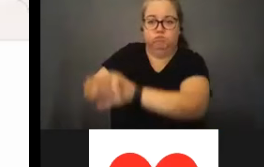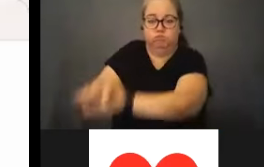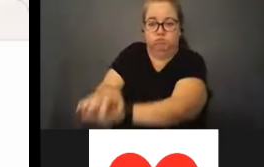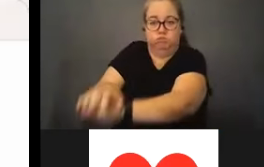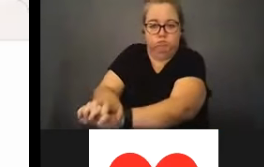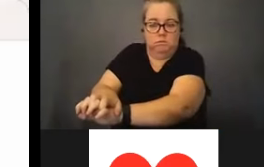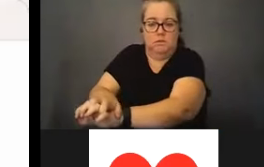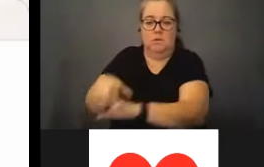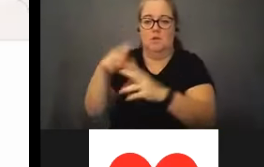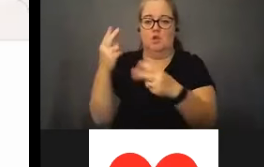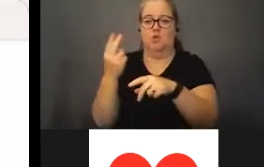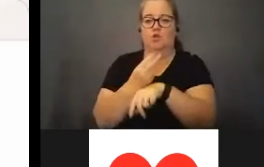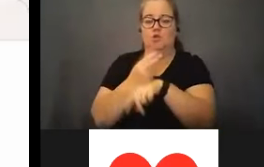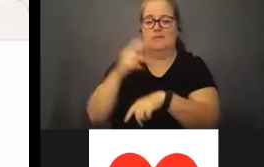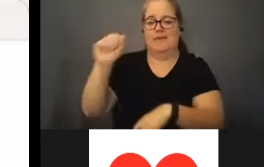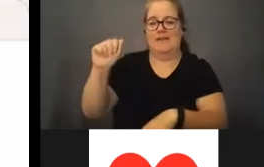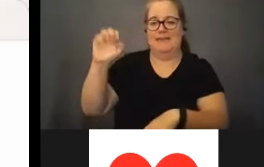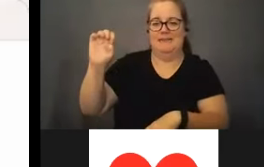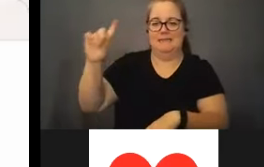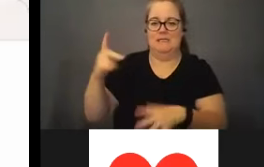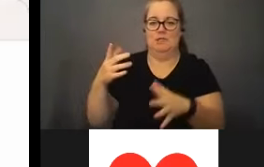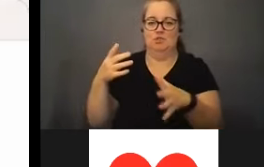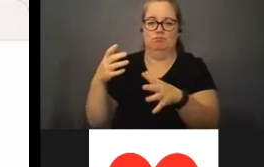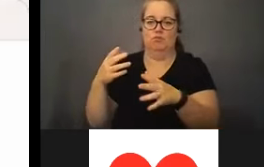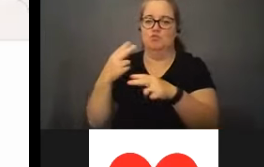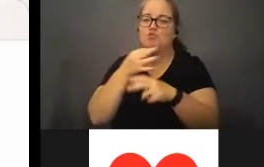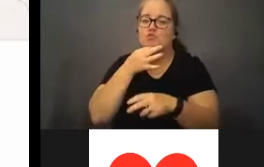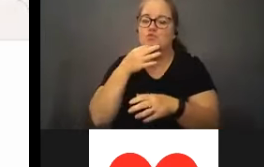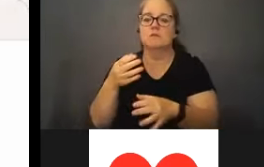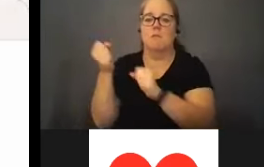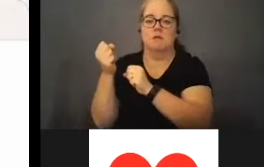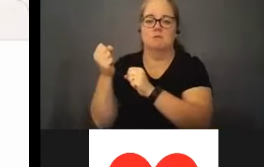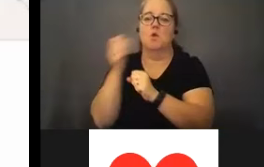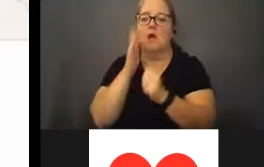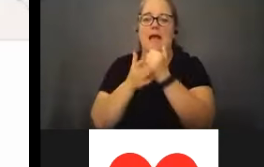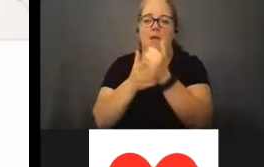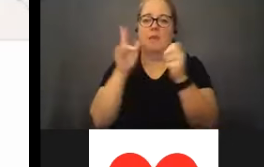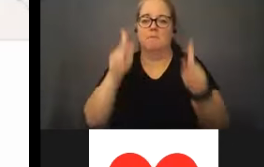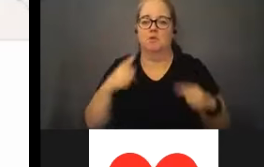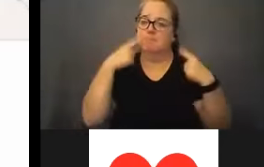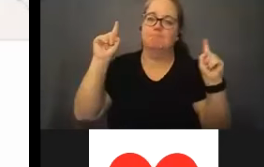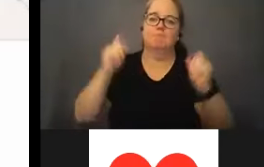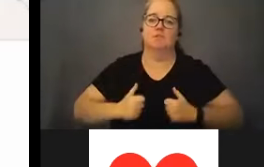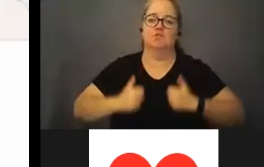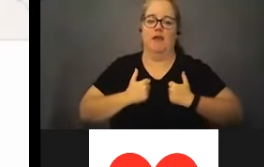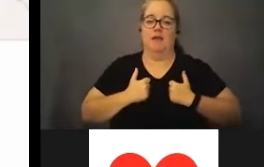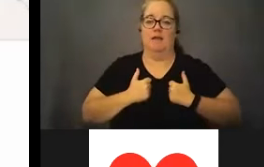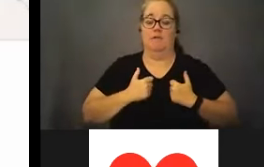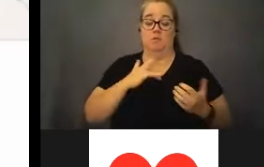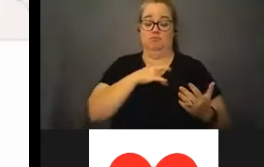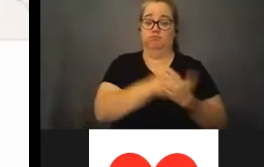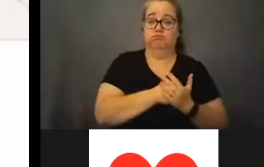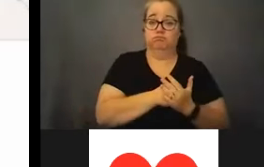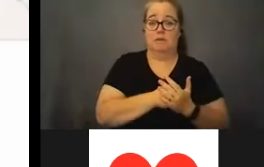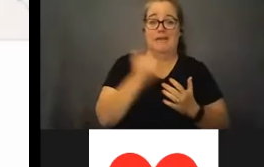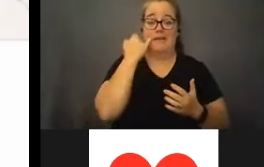an AED as soon as possible gives the person the best chance for survival. Cardiac arrest can occur when the